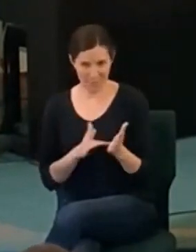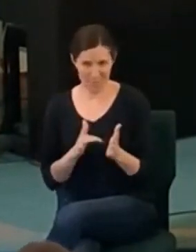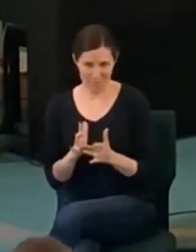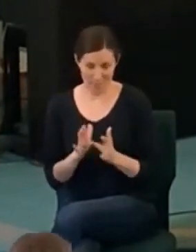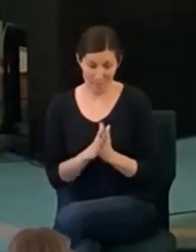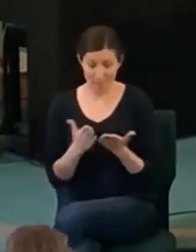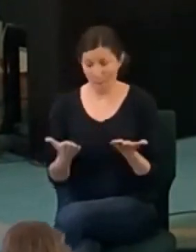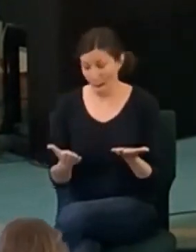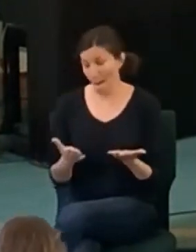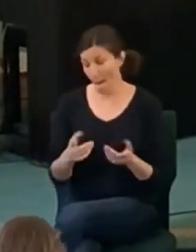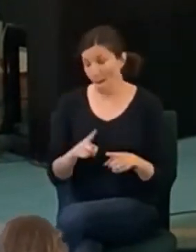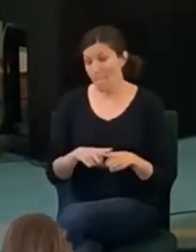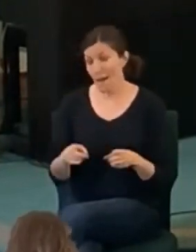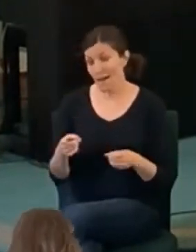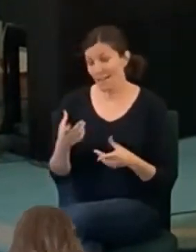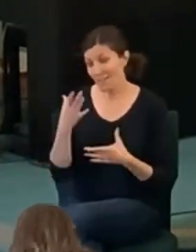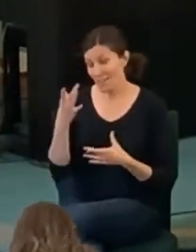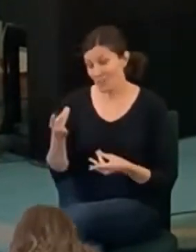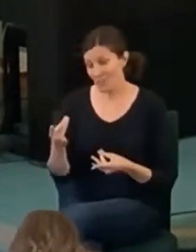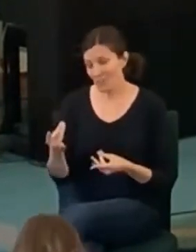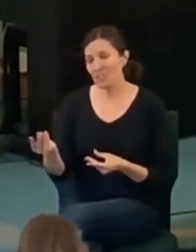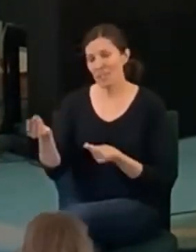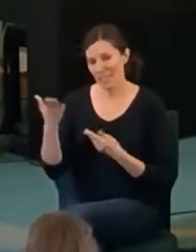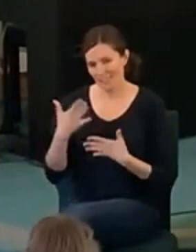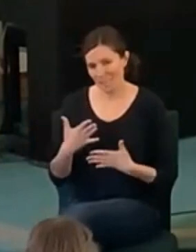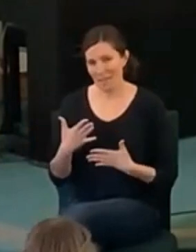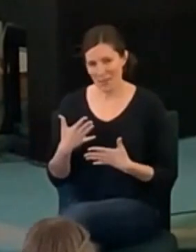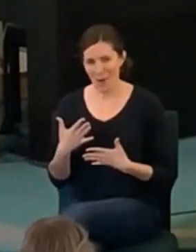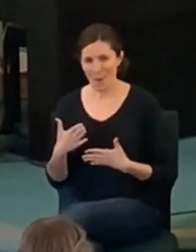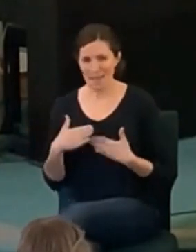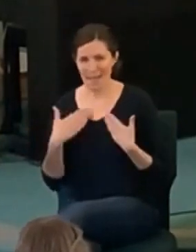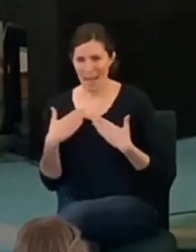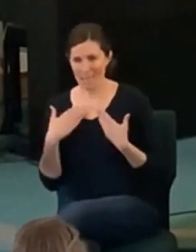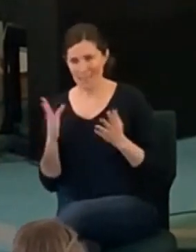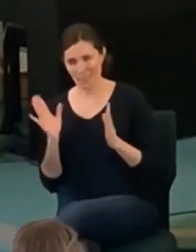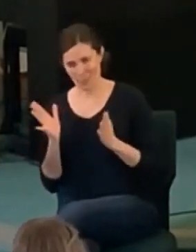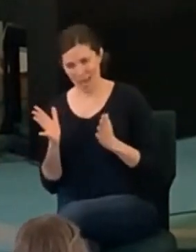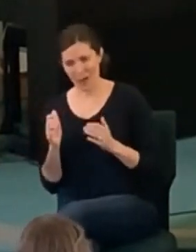ask questions really about the technical aspects of the Bible. So I'm just going to